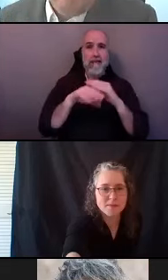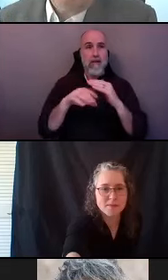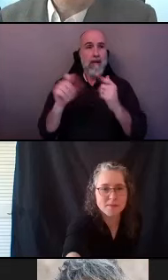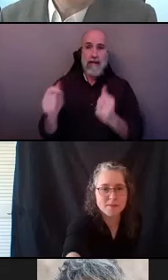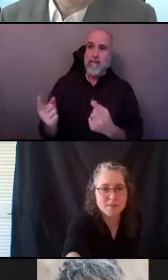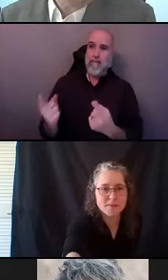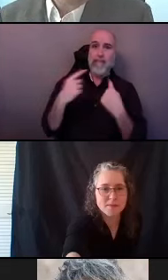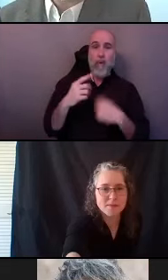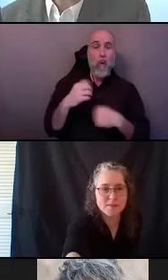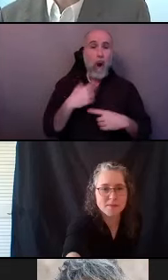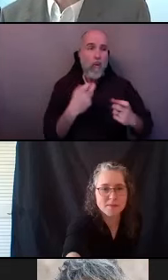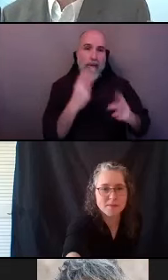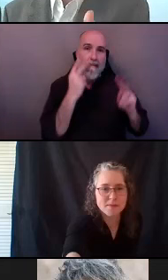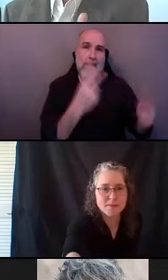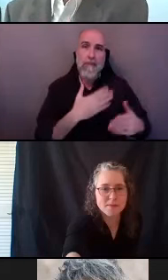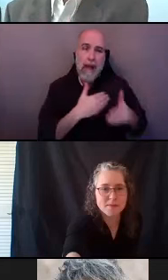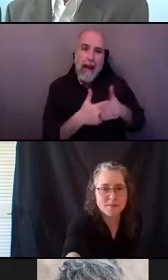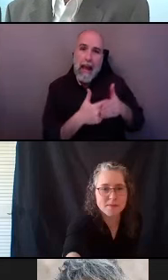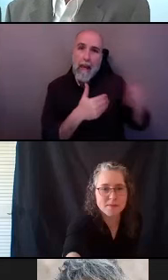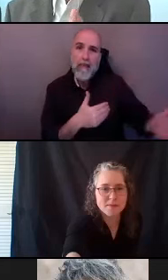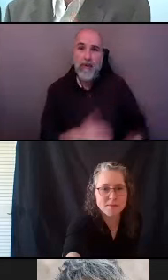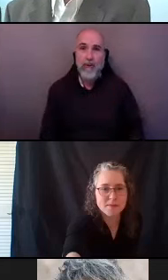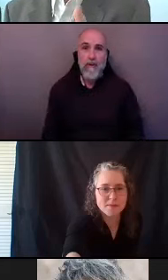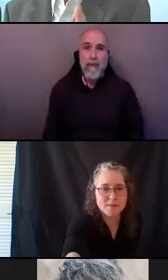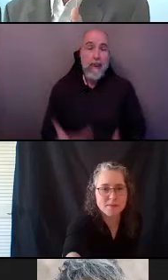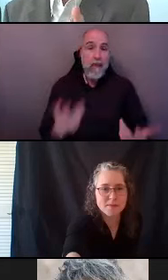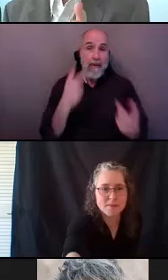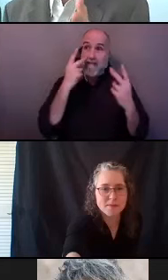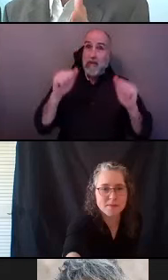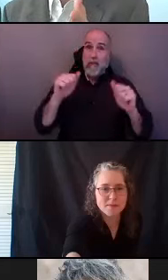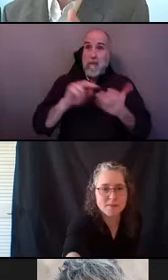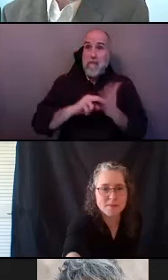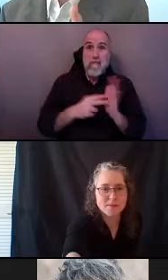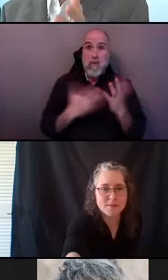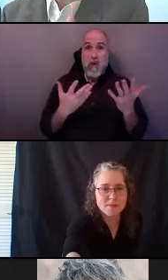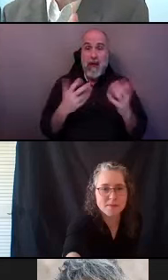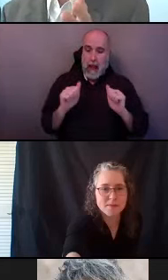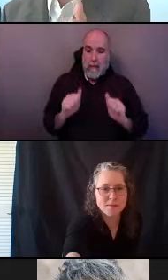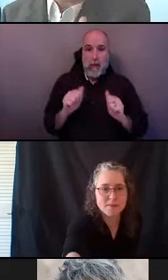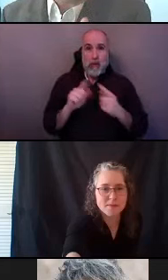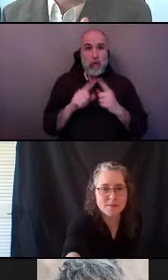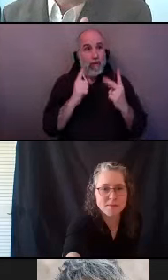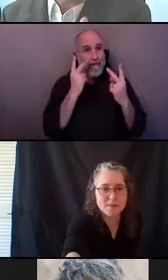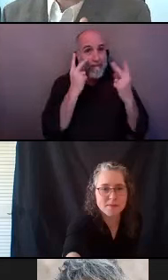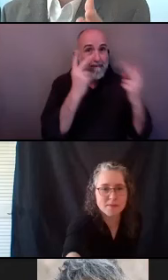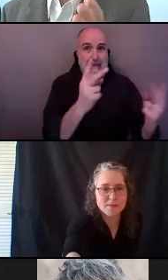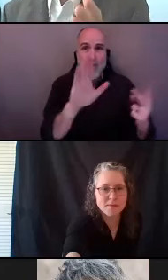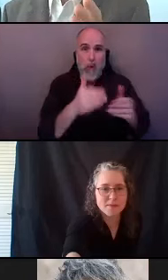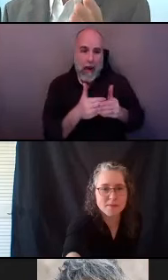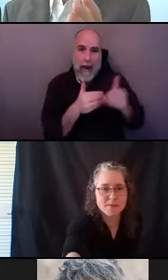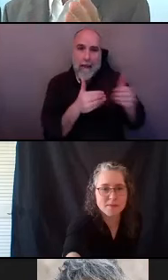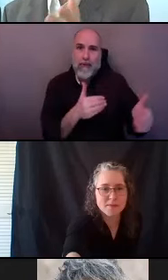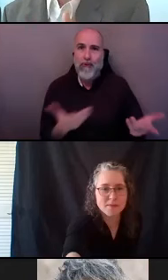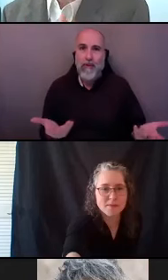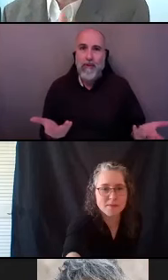my neighbor. I mean, visitability came down to being able to, the ability to visit your neighbor.